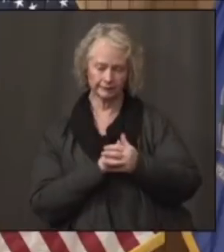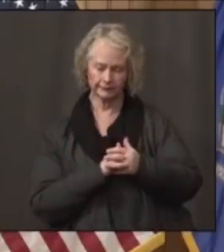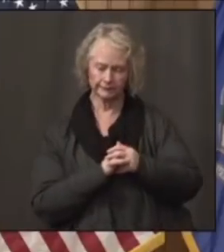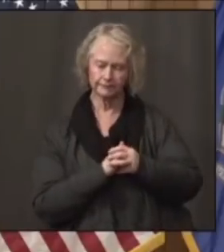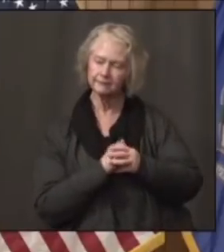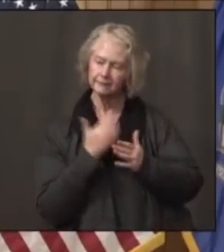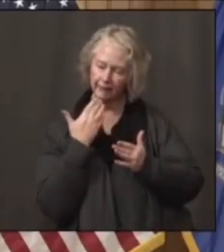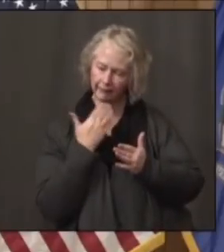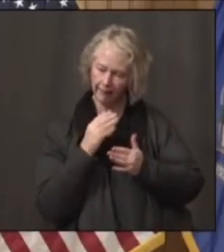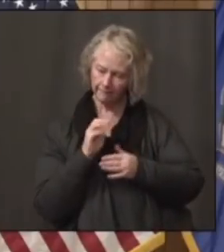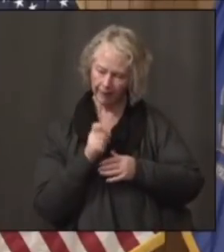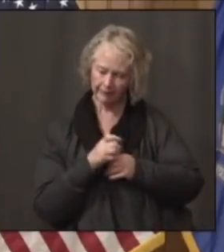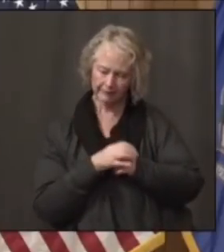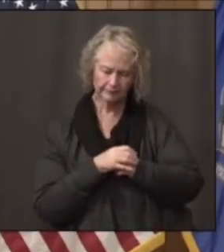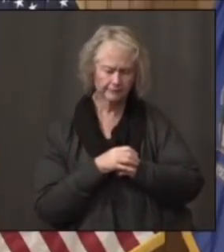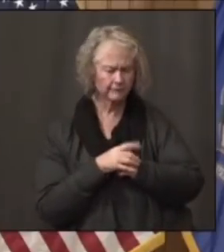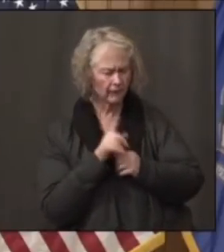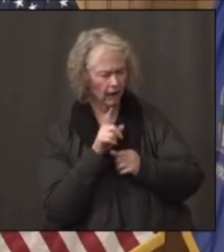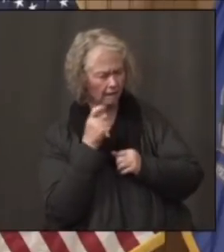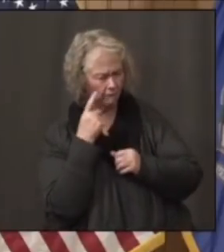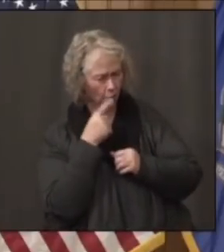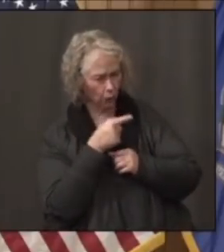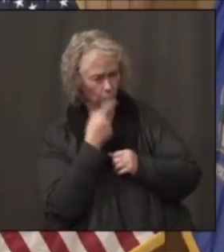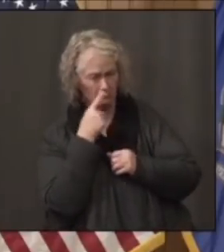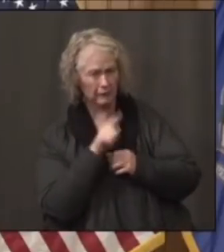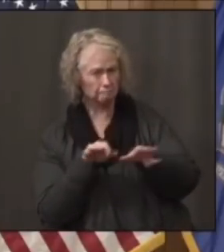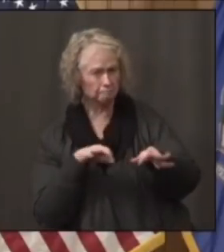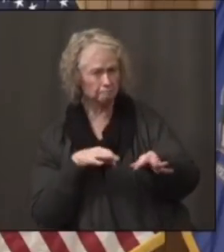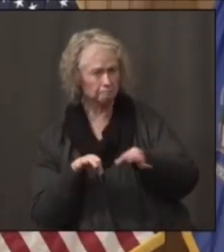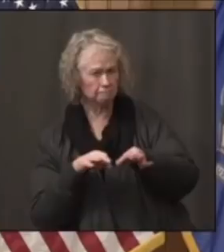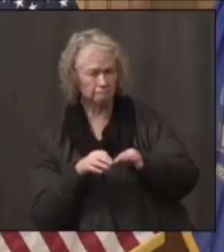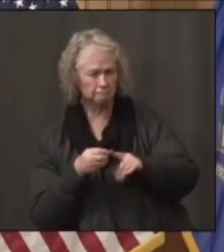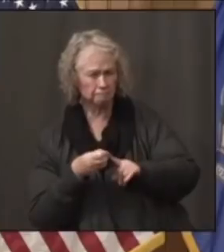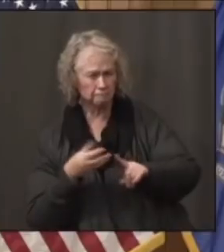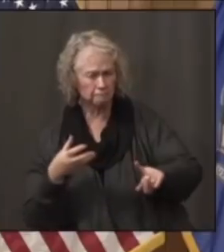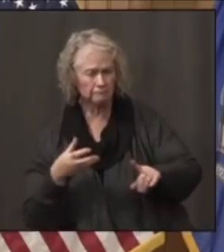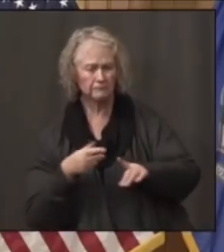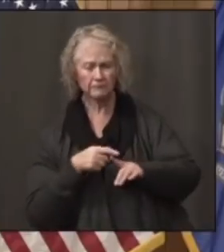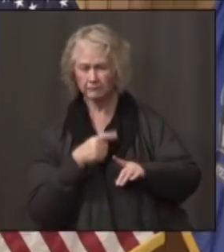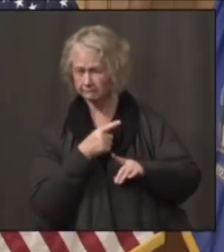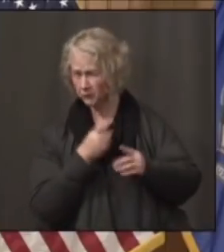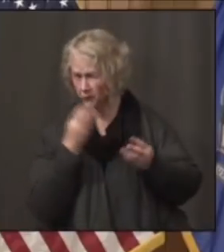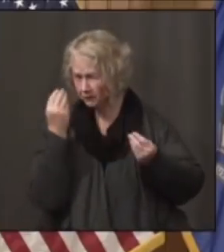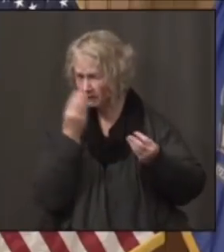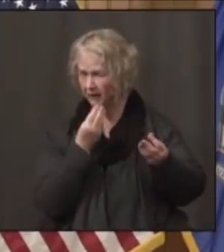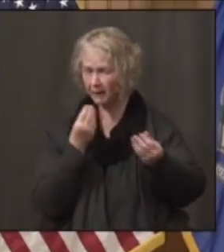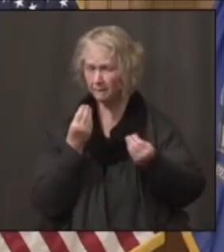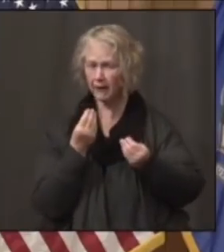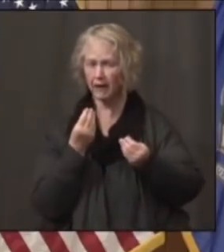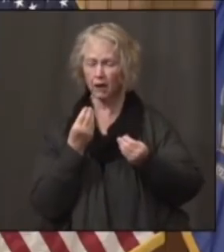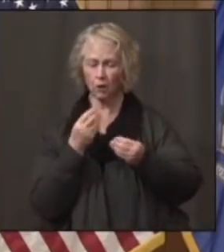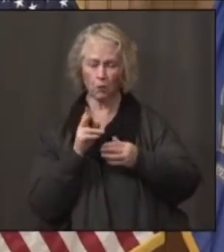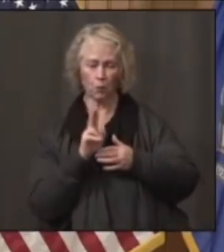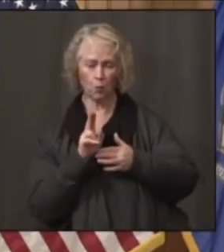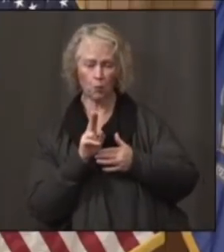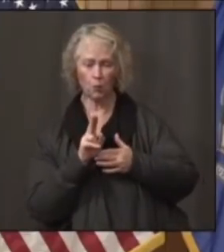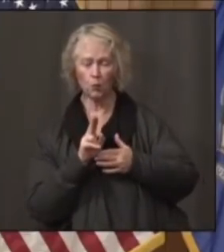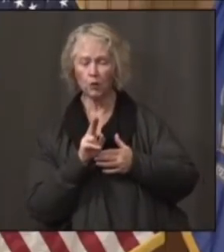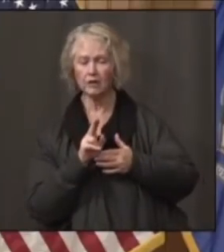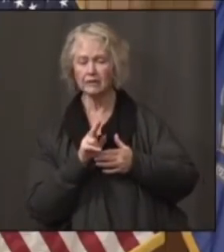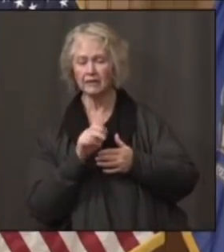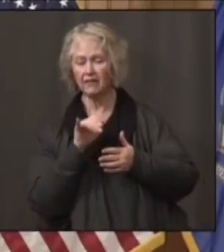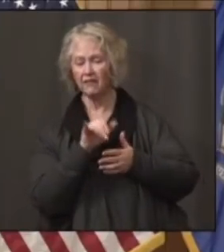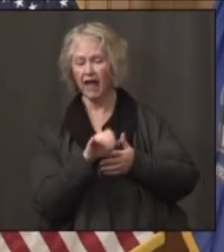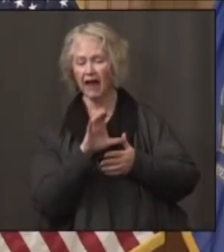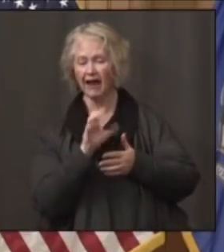Thanks, Max. Governor, could you please clarify, are you contemplating using any of the remaining CARES